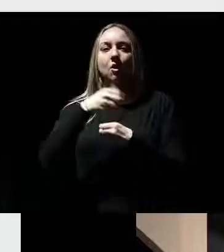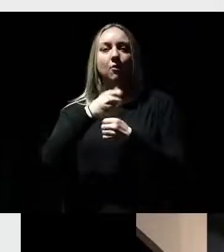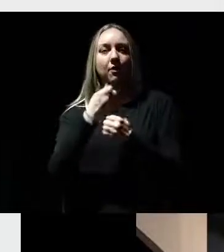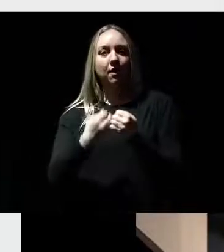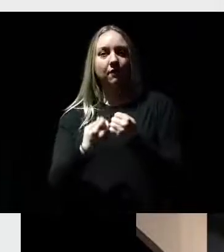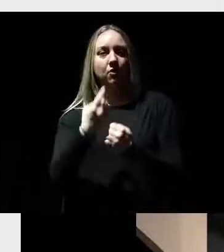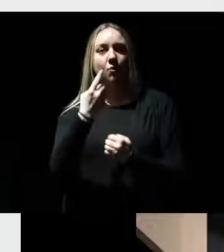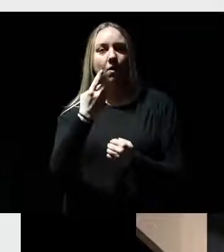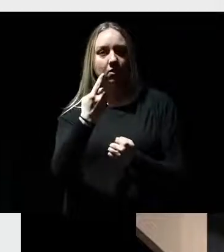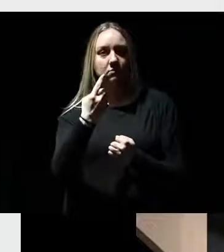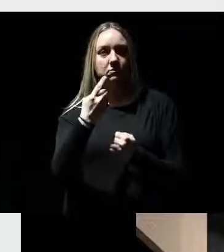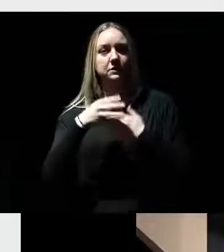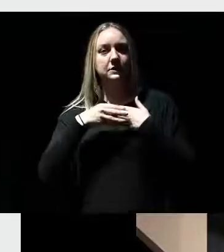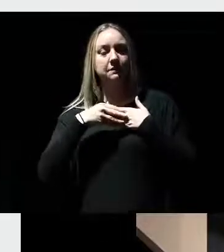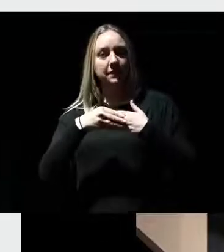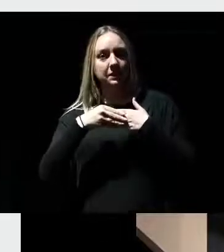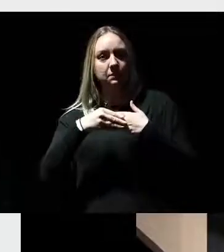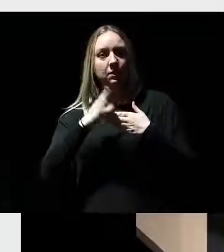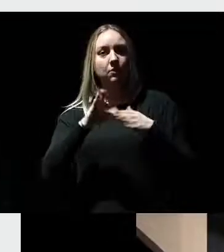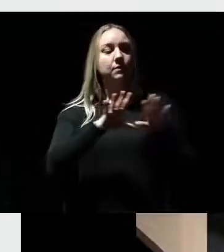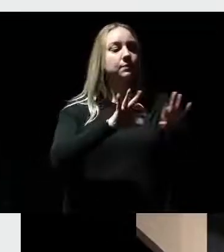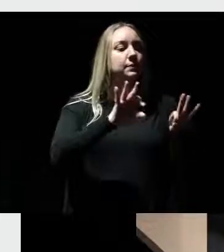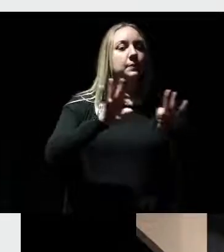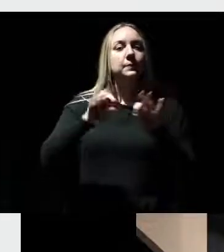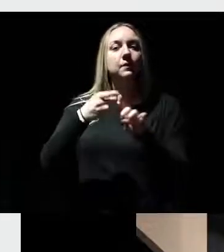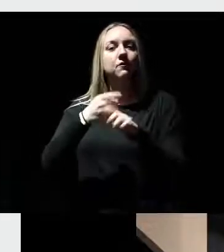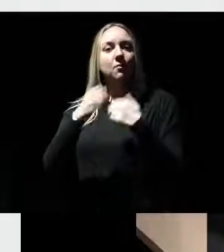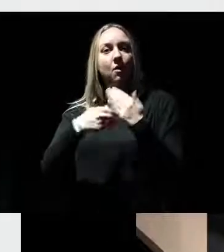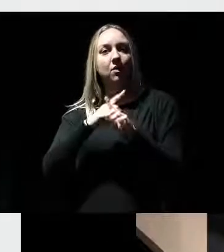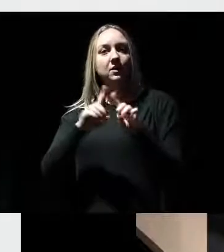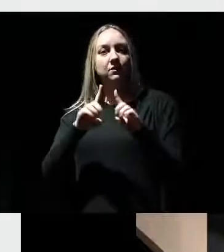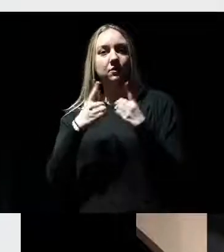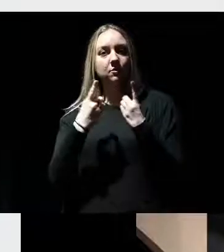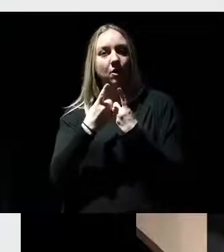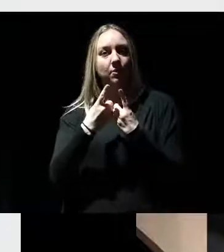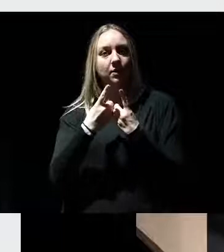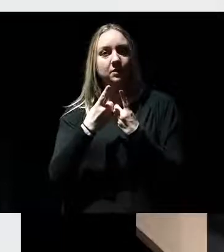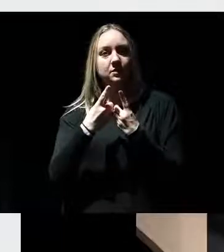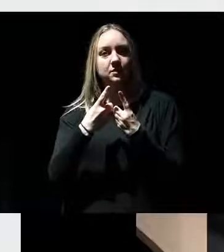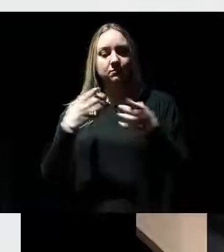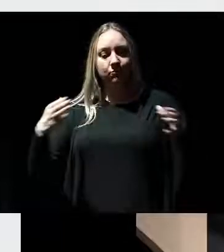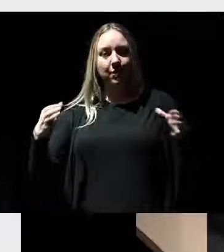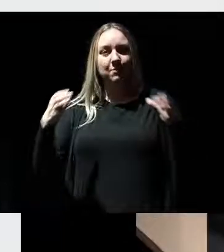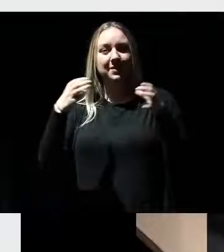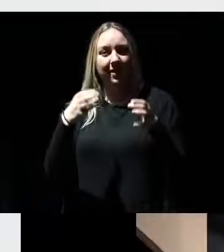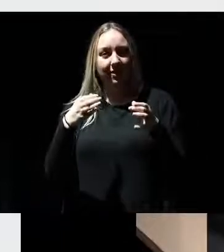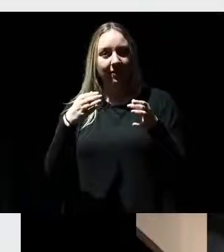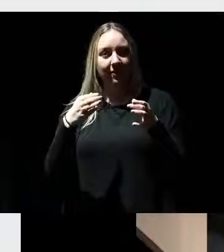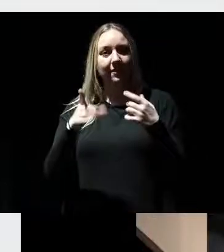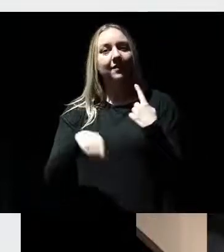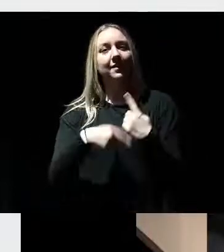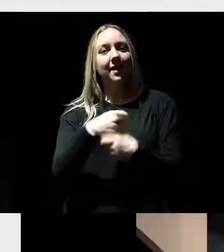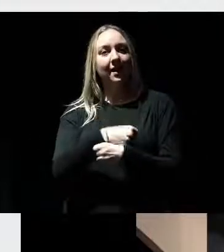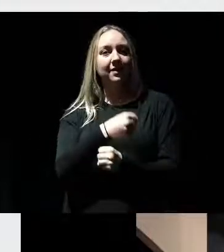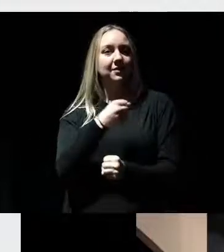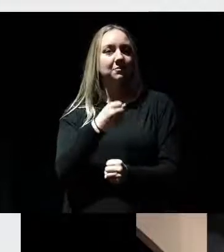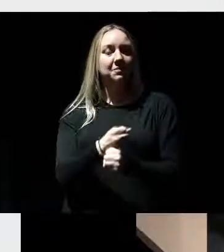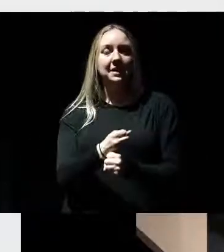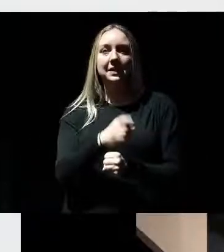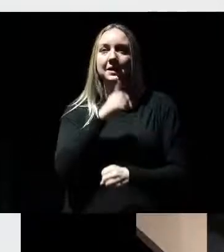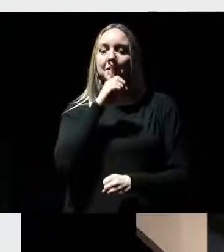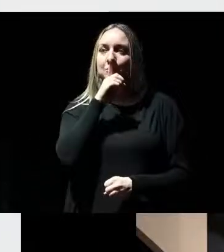of what happens in the different departments at RIT and bring them together to clearly create an